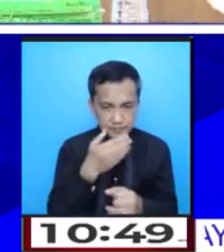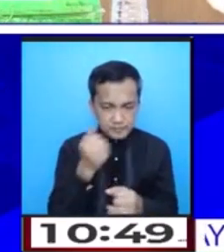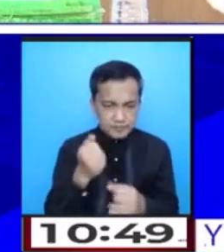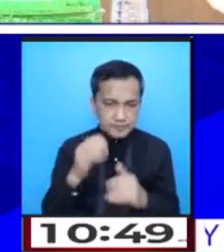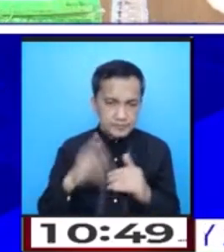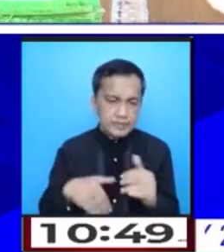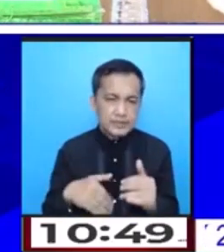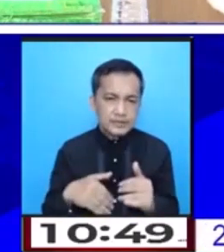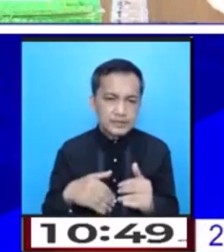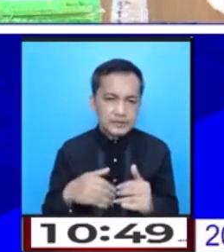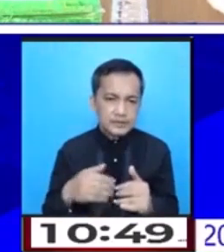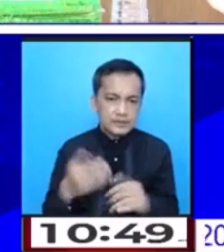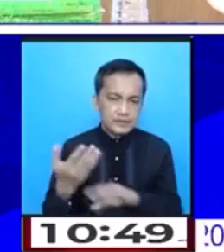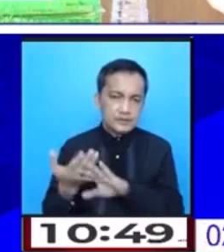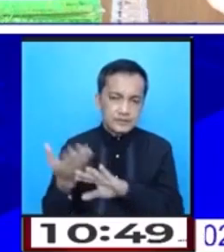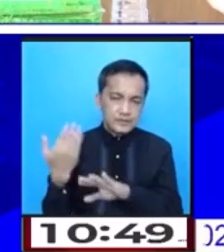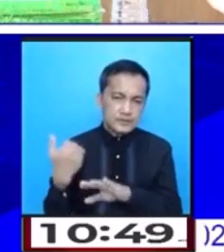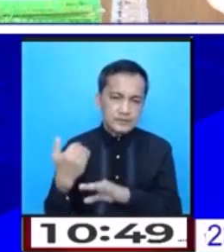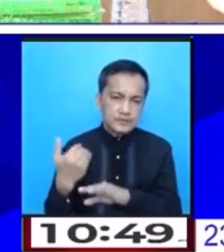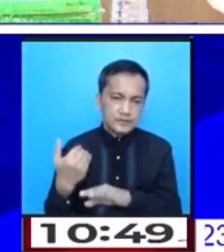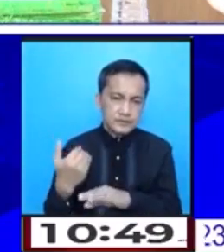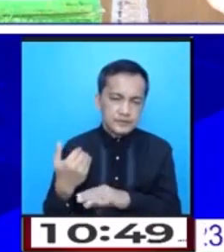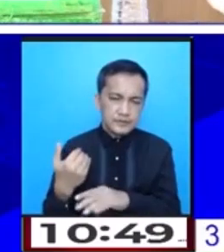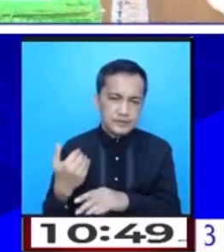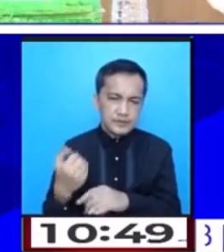previous episodes of El Nino.